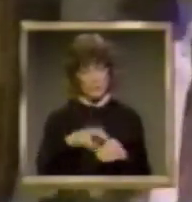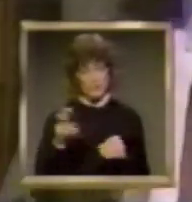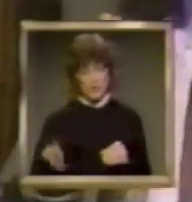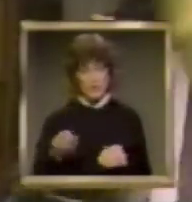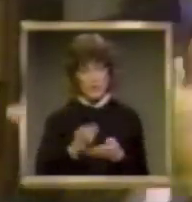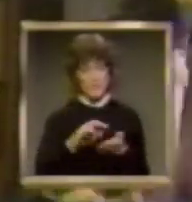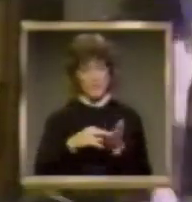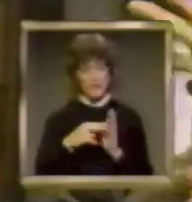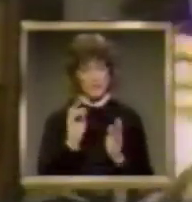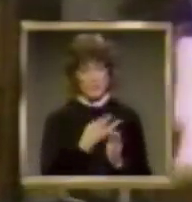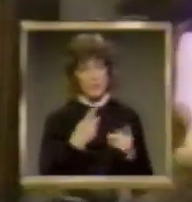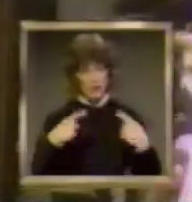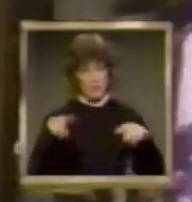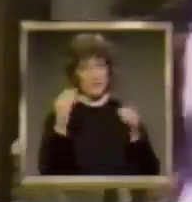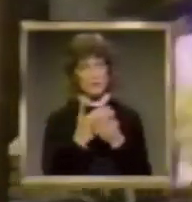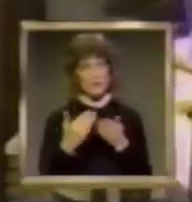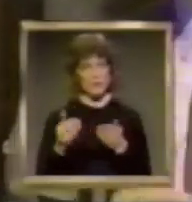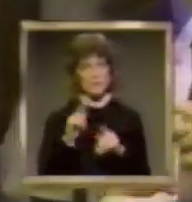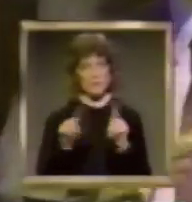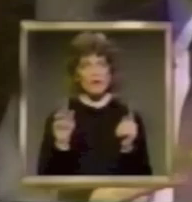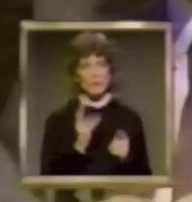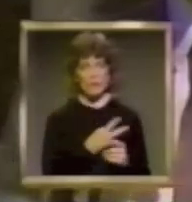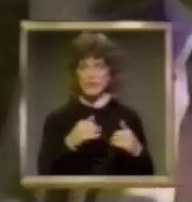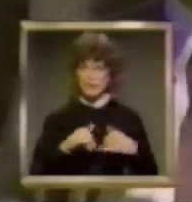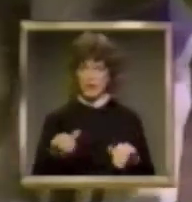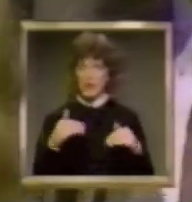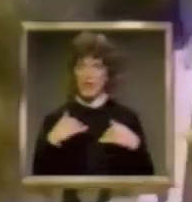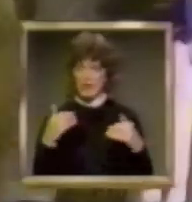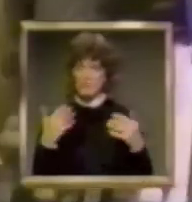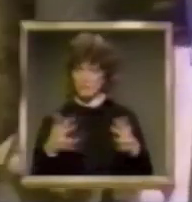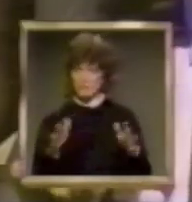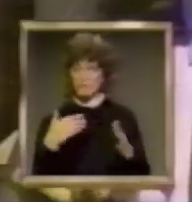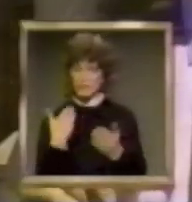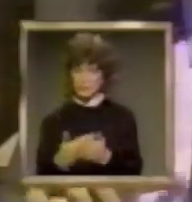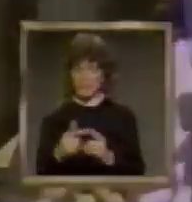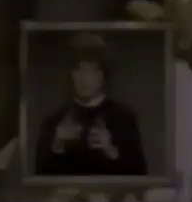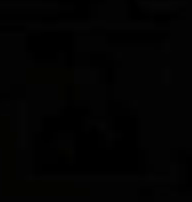something, but we still have proof to the world that we were right in the first place.